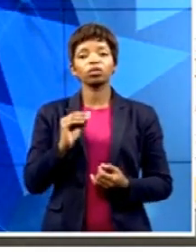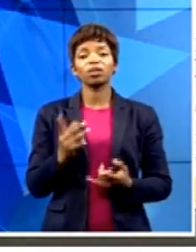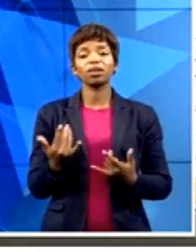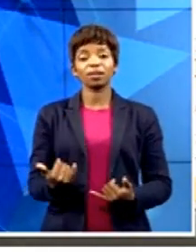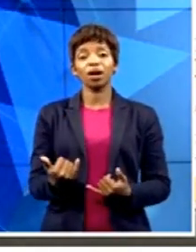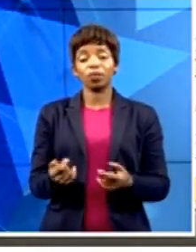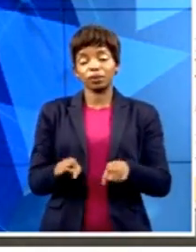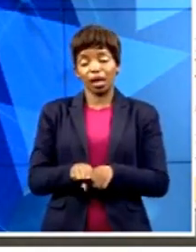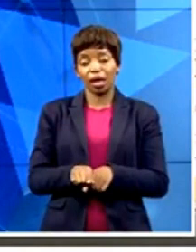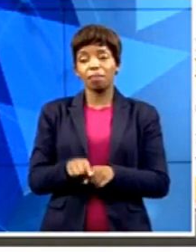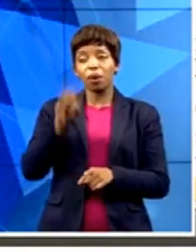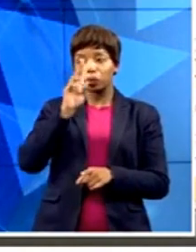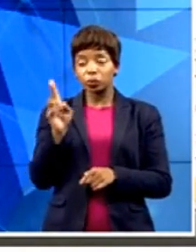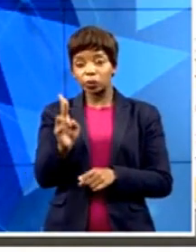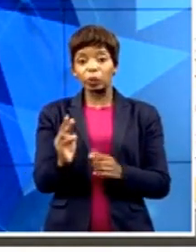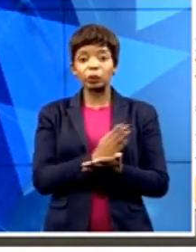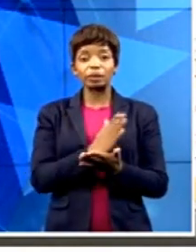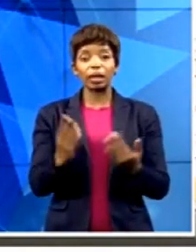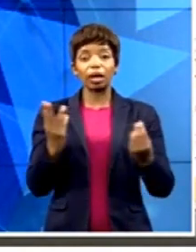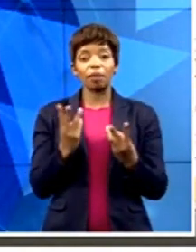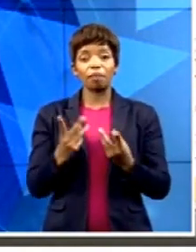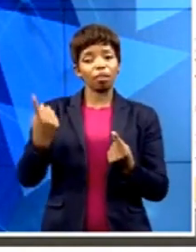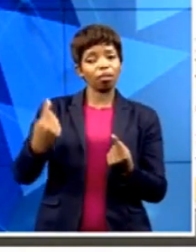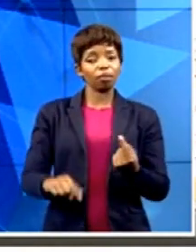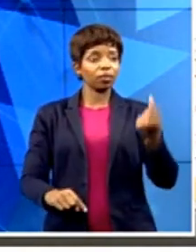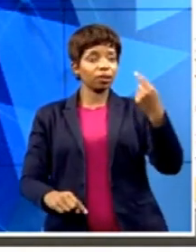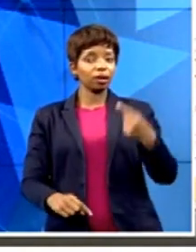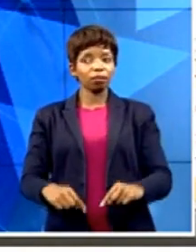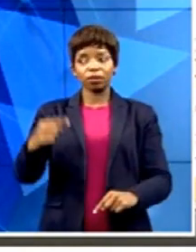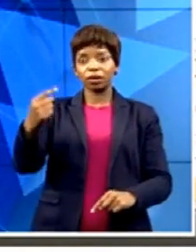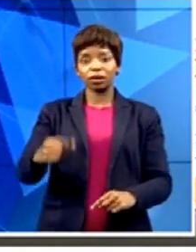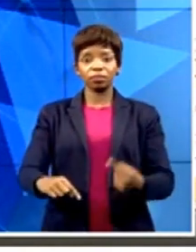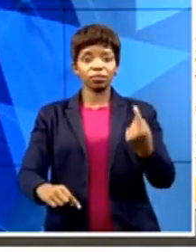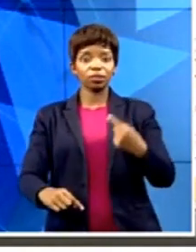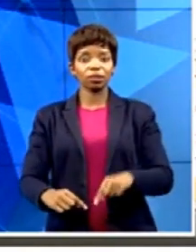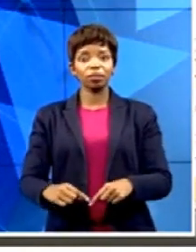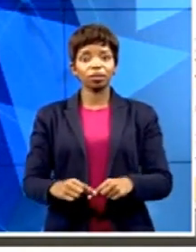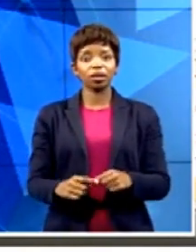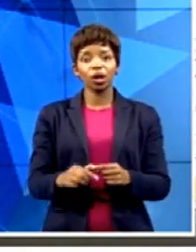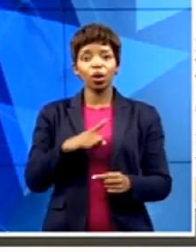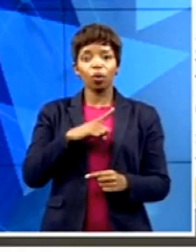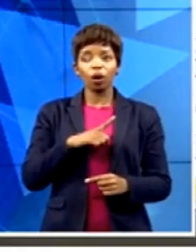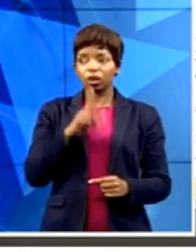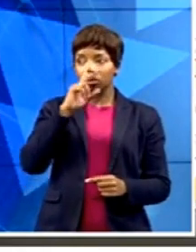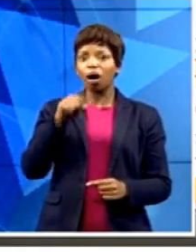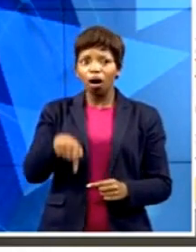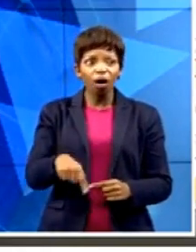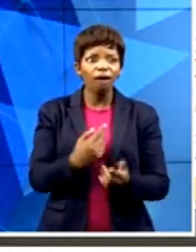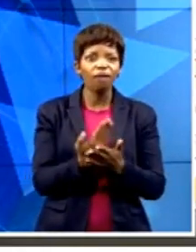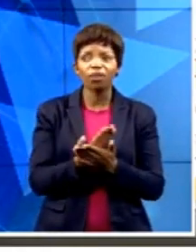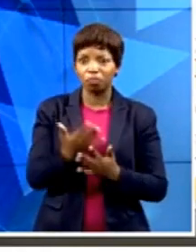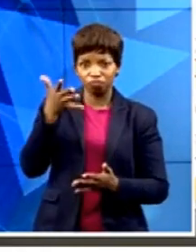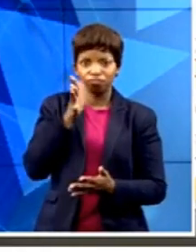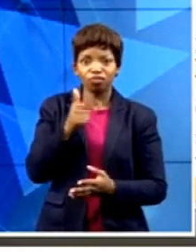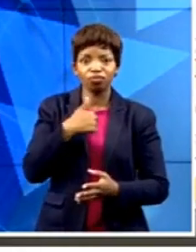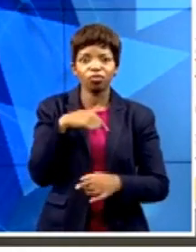early in the day as well, and I think people are just hearing about it and realizing that it is available here. So people are feeling a little at ease